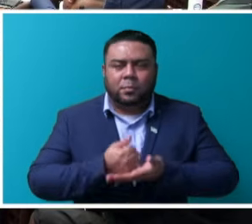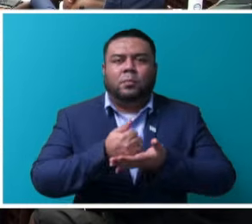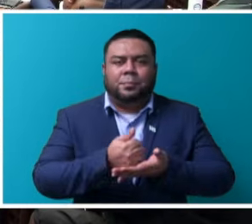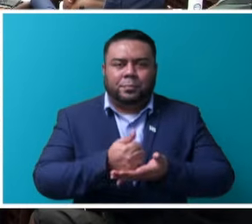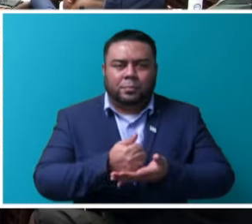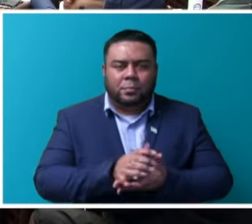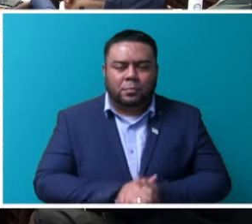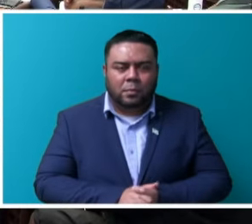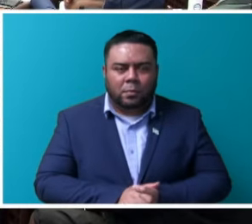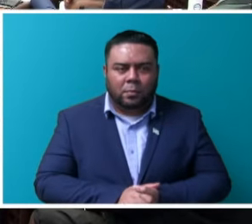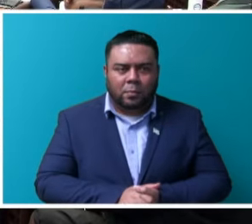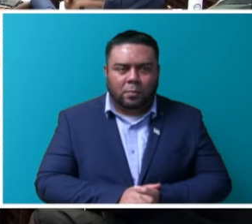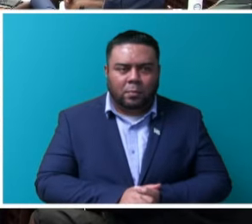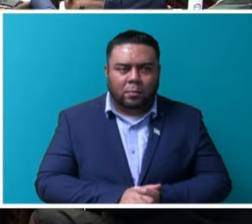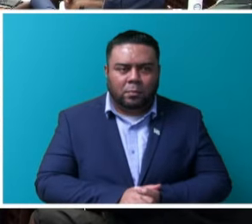Speaker, sir, I beg to second the motion.